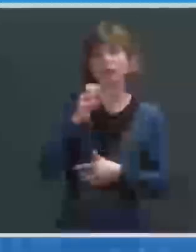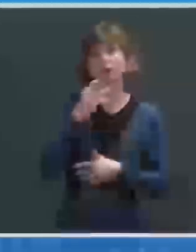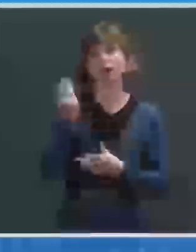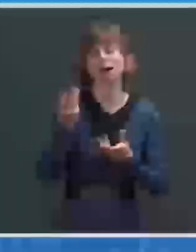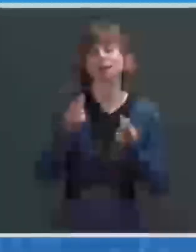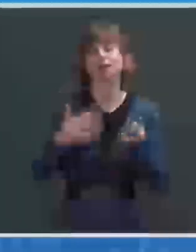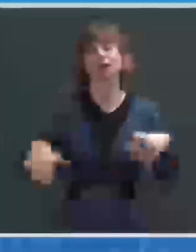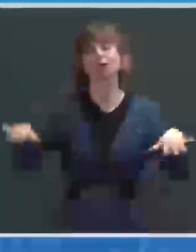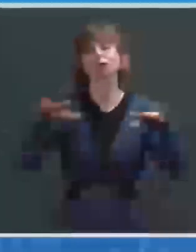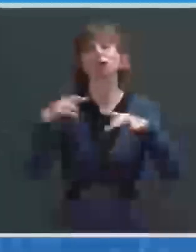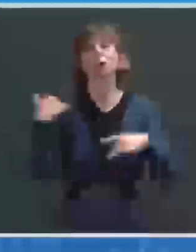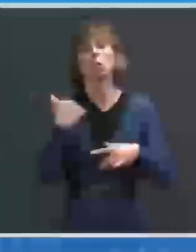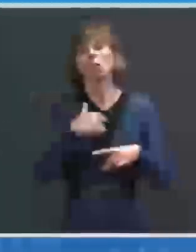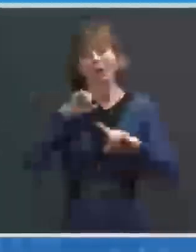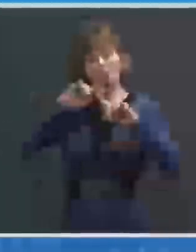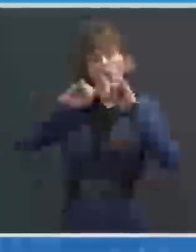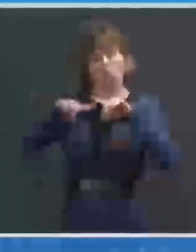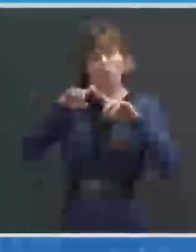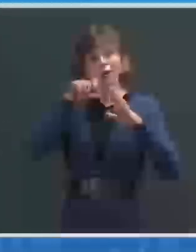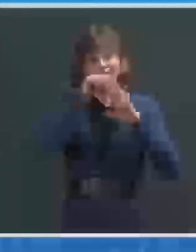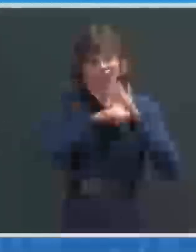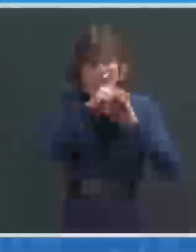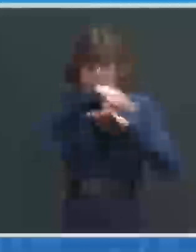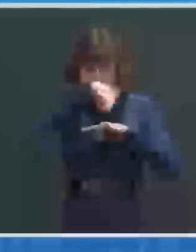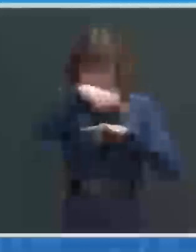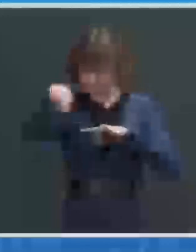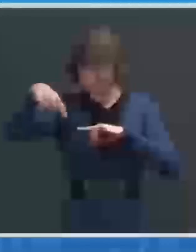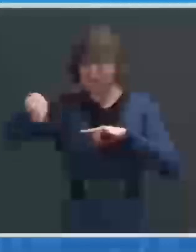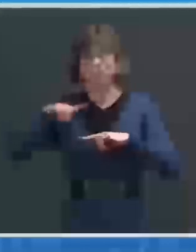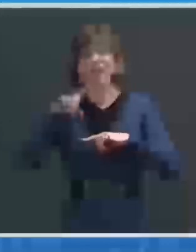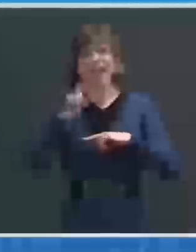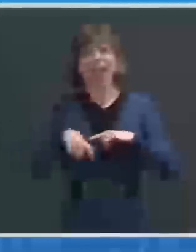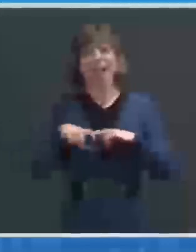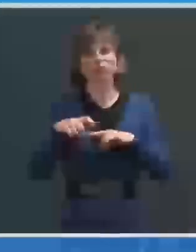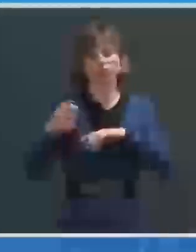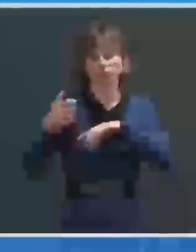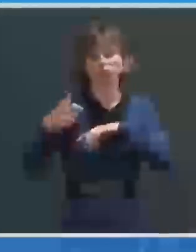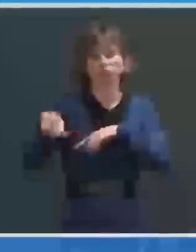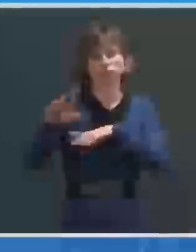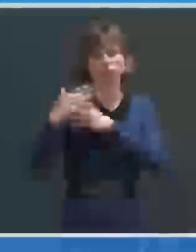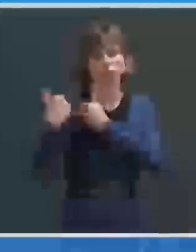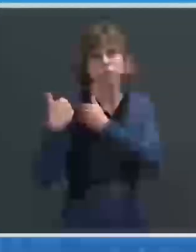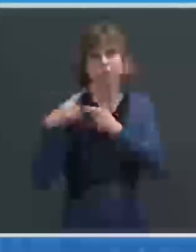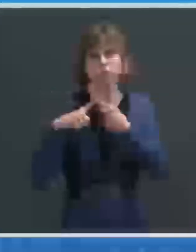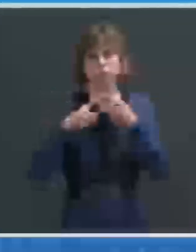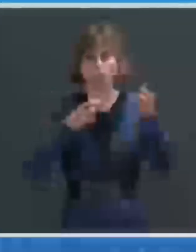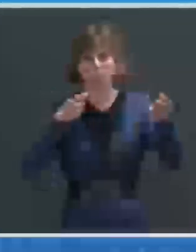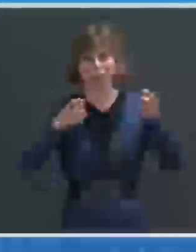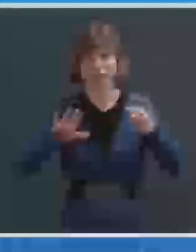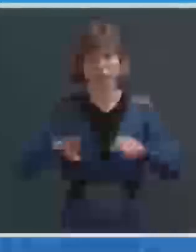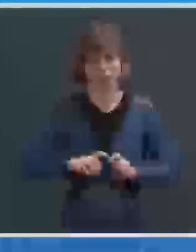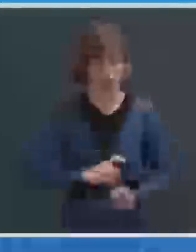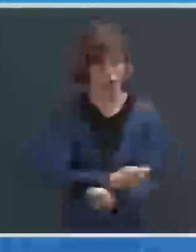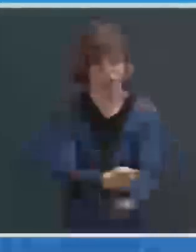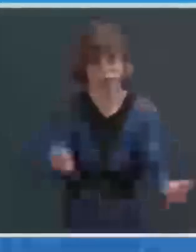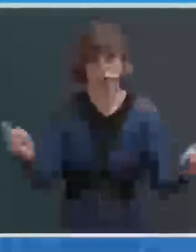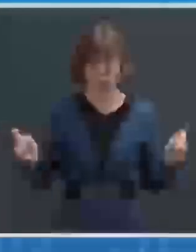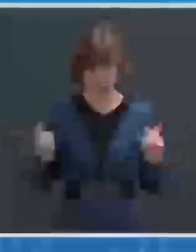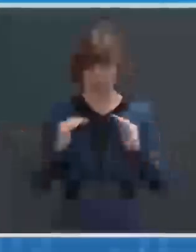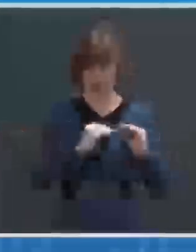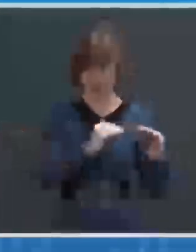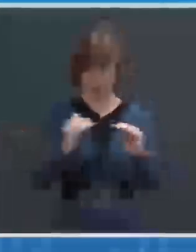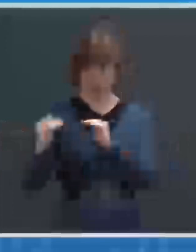states to manage distribution of all 3 vaccines in a fair and equitable way. And we will continue to monitor